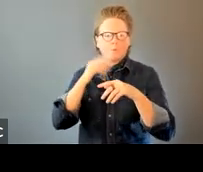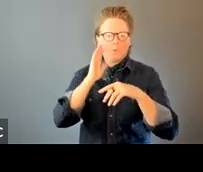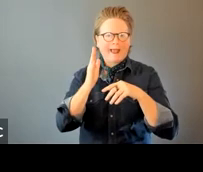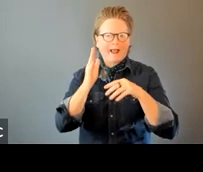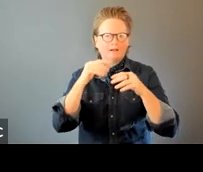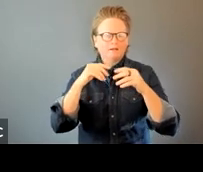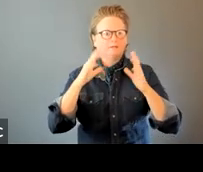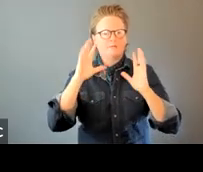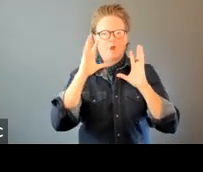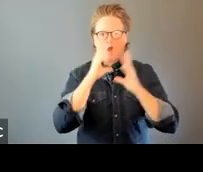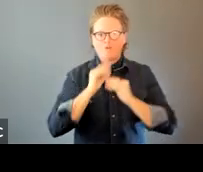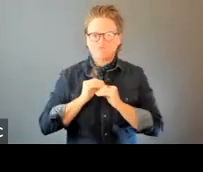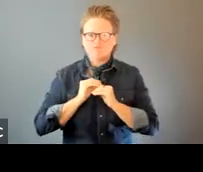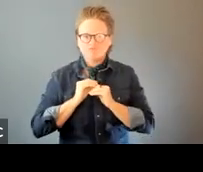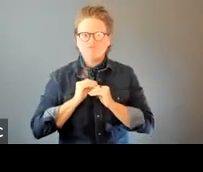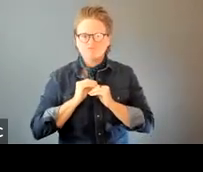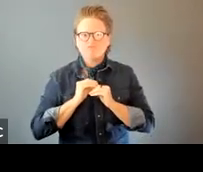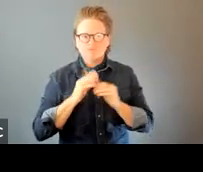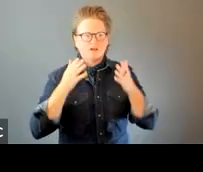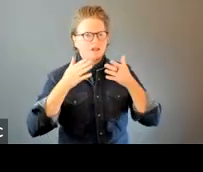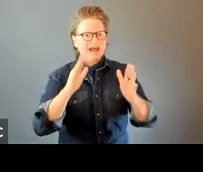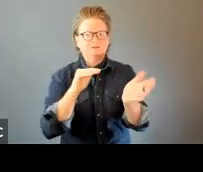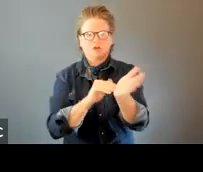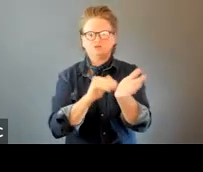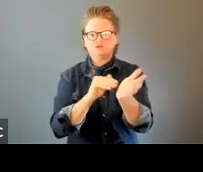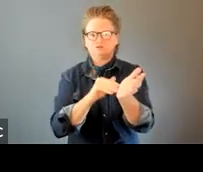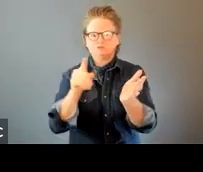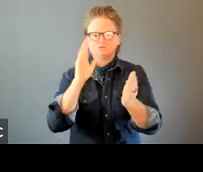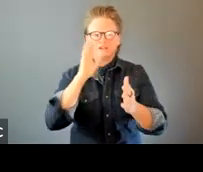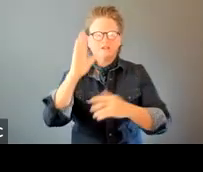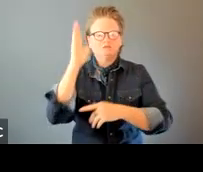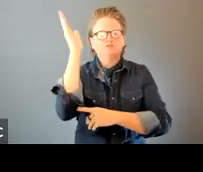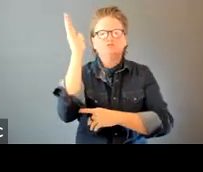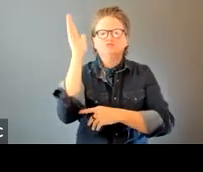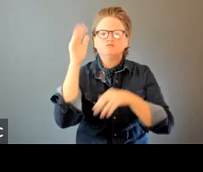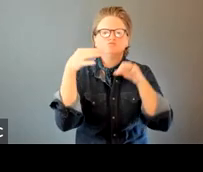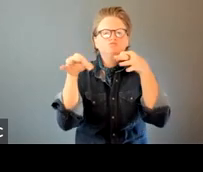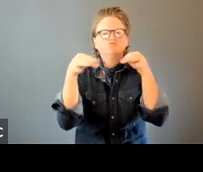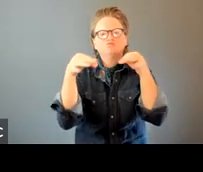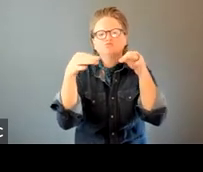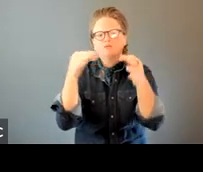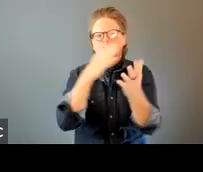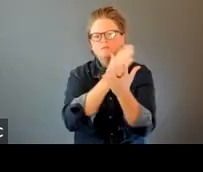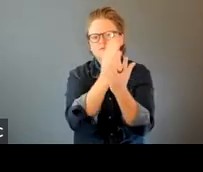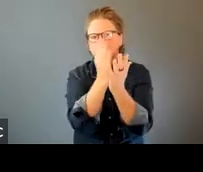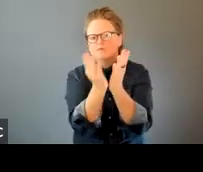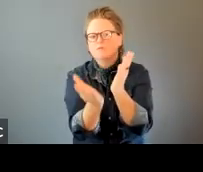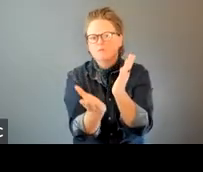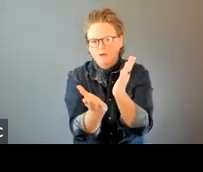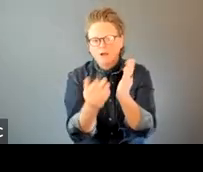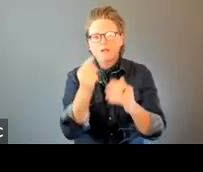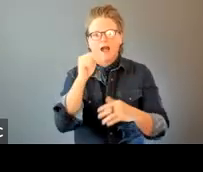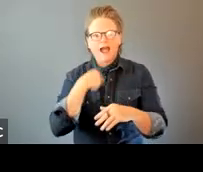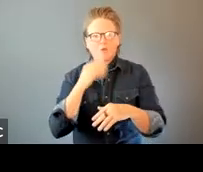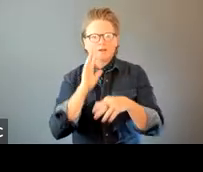everything that you guys have all sent. So thank you for that. And then I'm going to go ahead and go off after the introductions, and then we're going to let the doctors go ahead